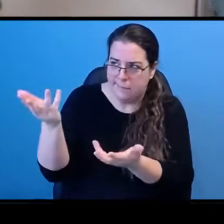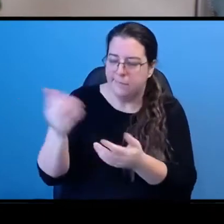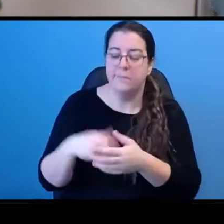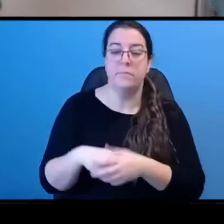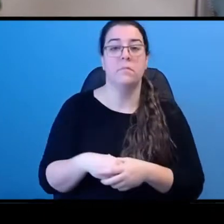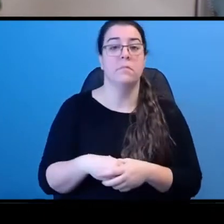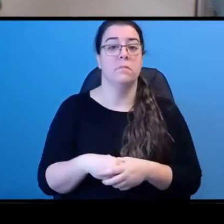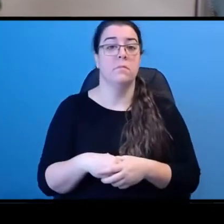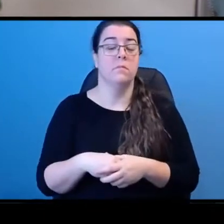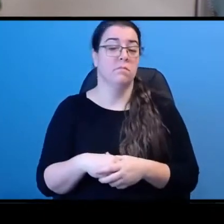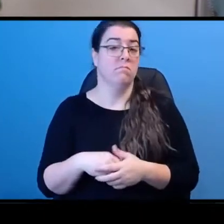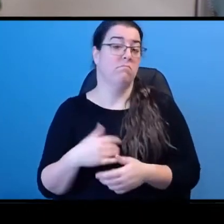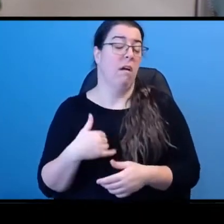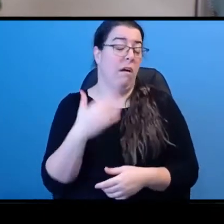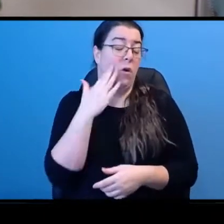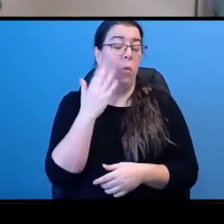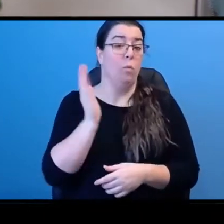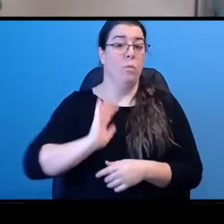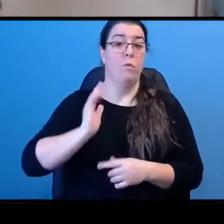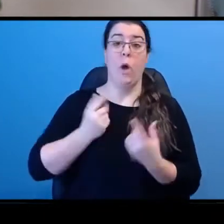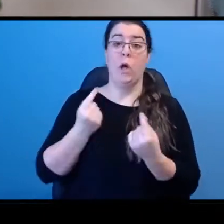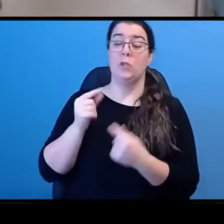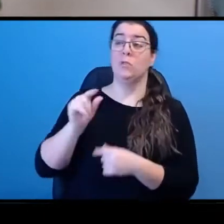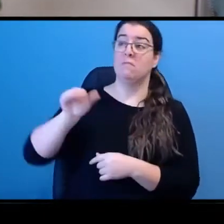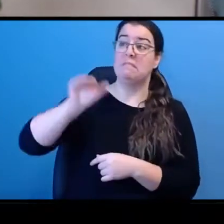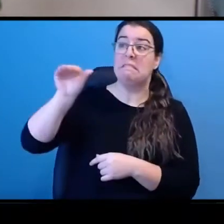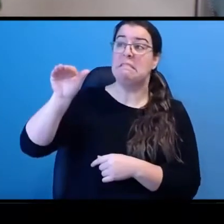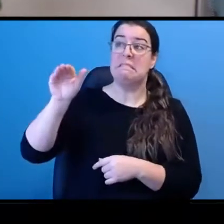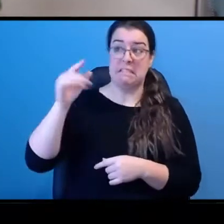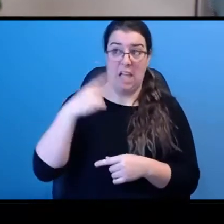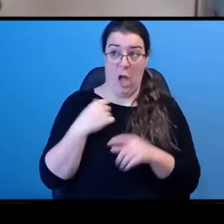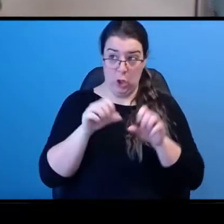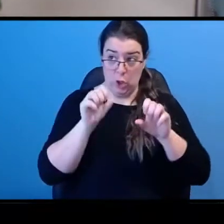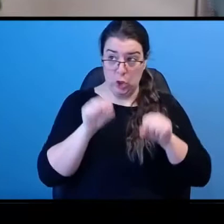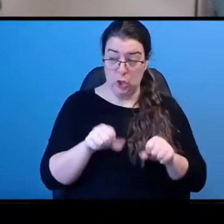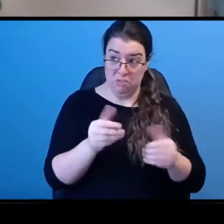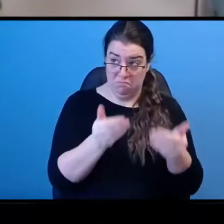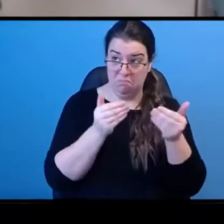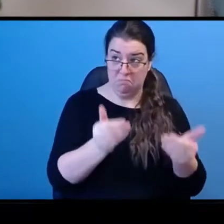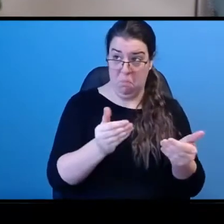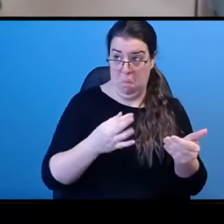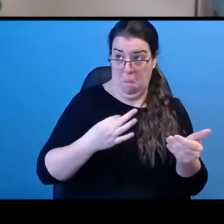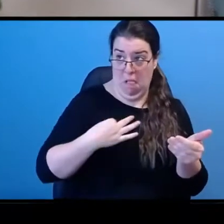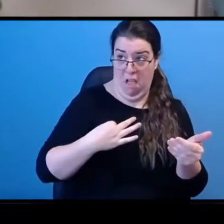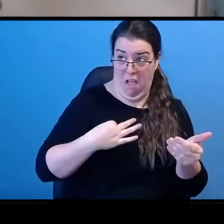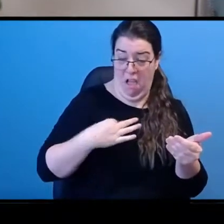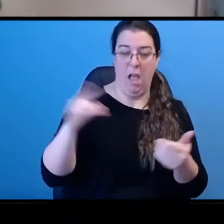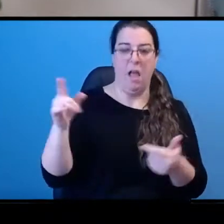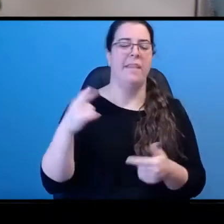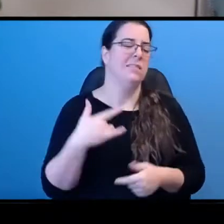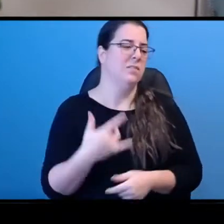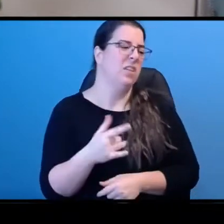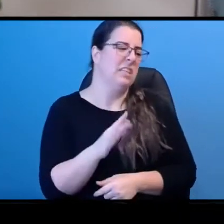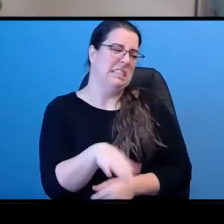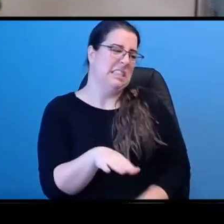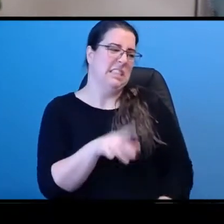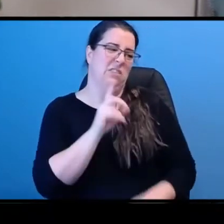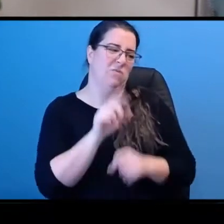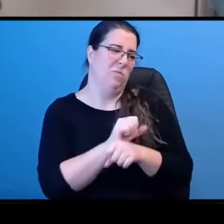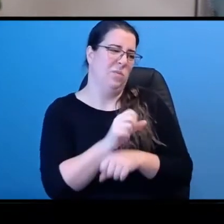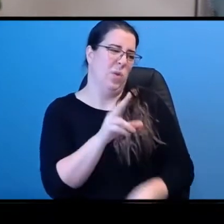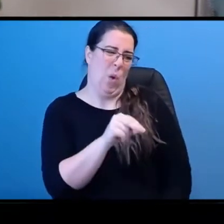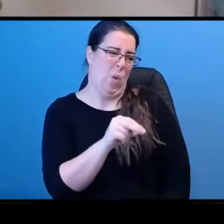And I've had a program officer say, if I'm being honest with you, no, because we've already assigned most of the funding for this